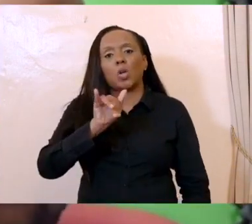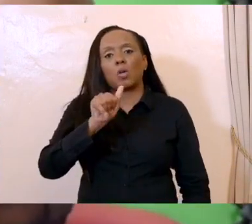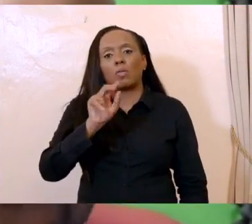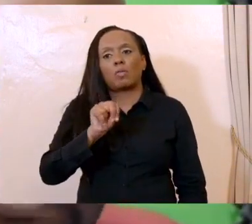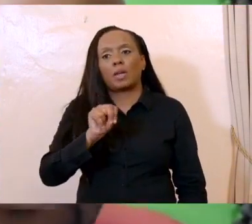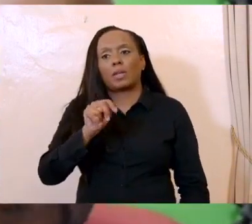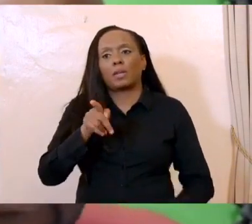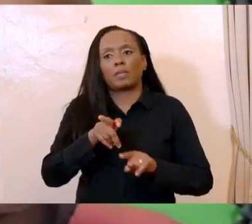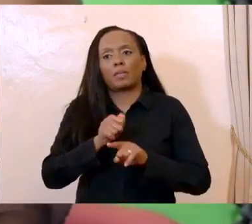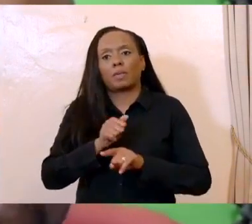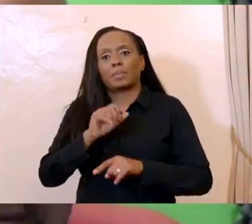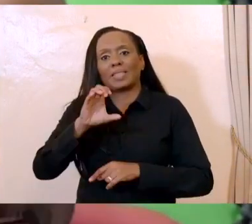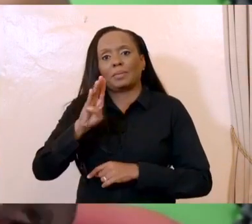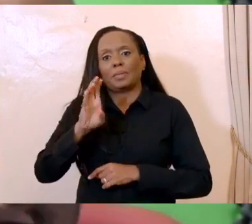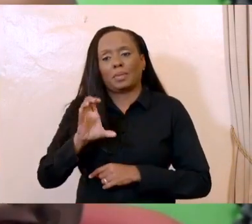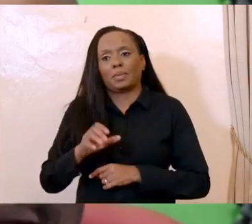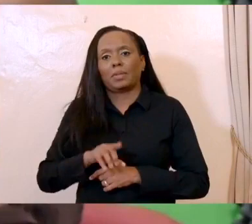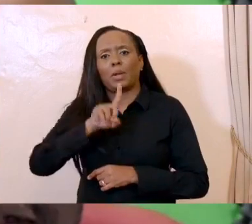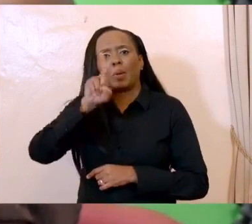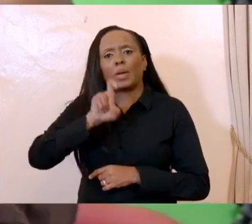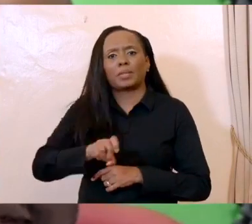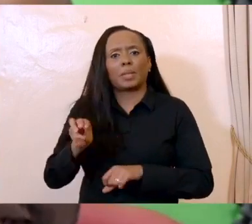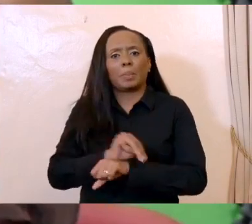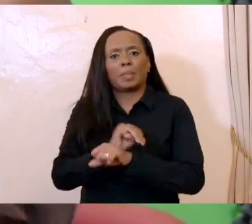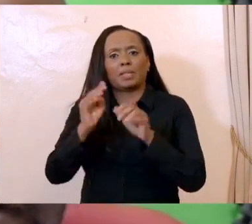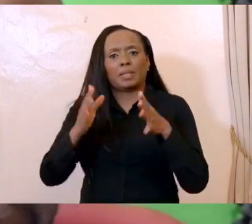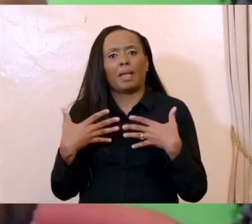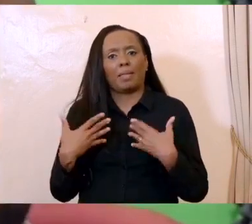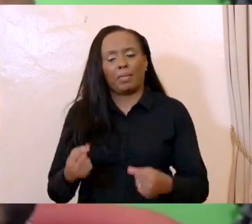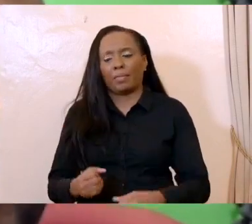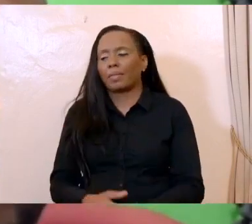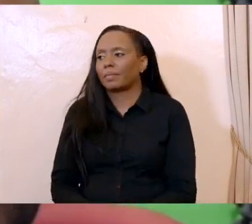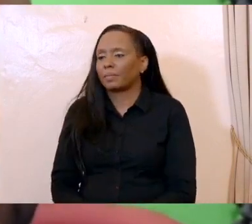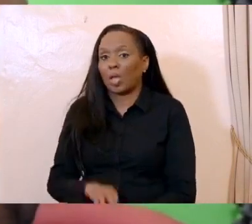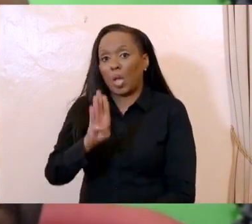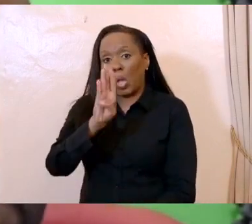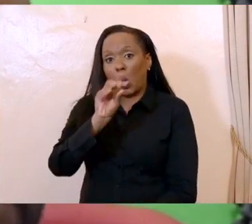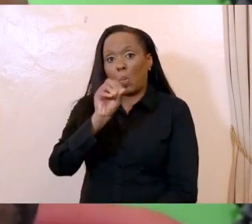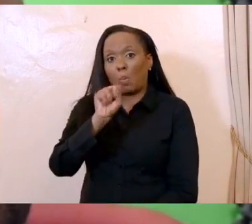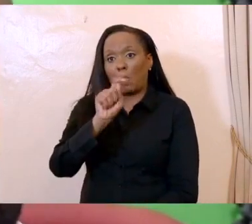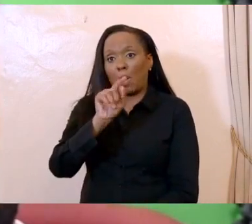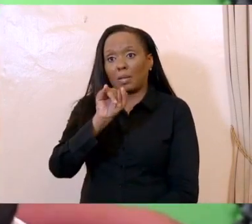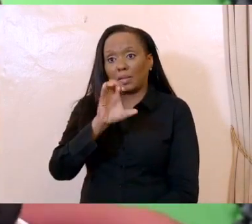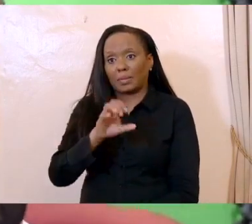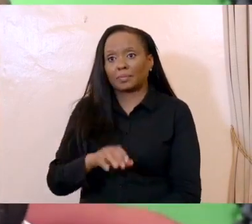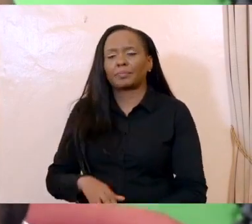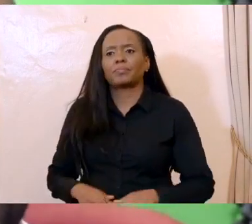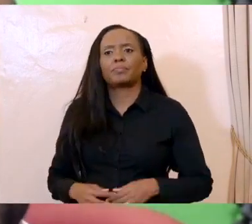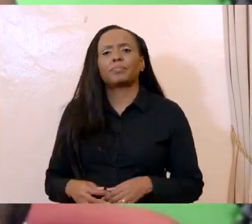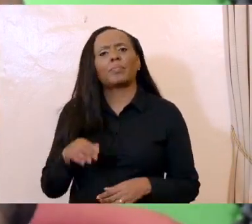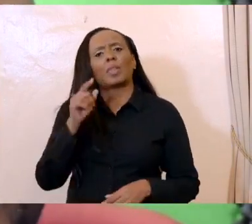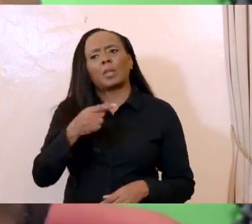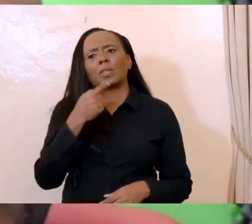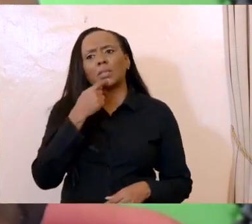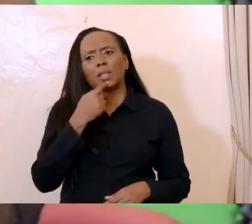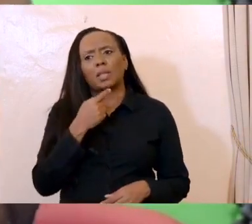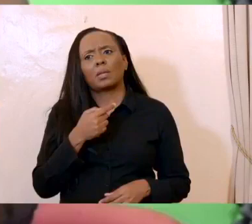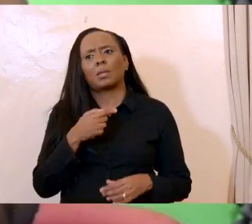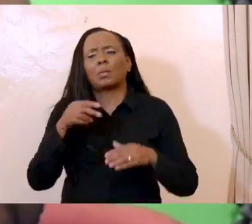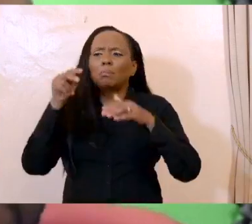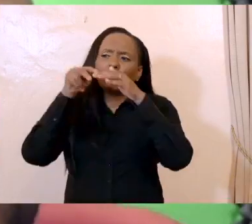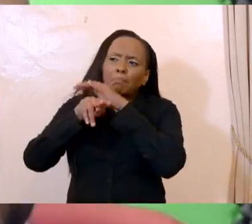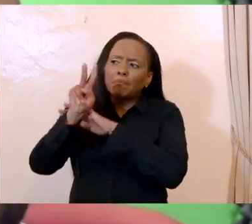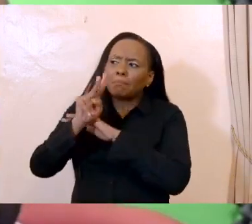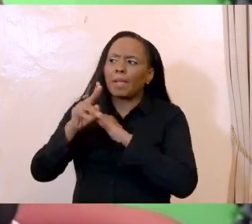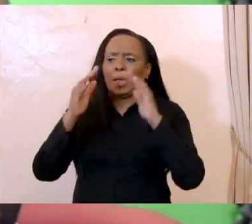is for Minister Bostic. Minister Bostic, given what you said in terms of some tightening of the measures that we can expect, I know you